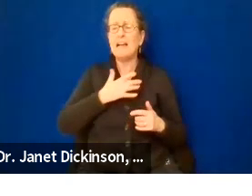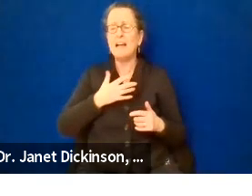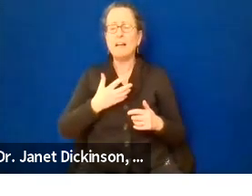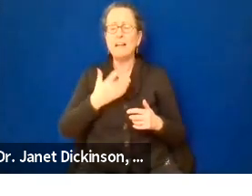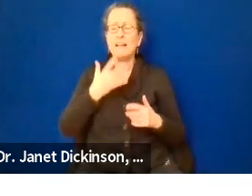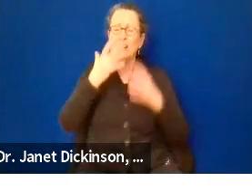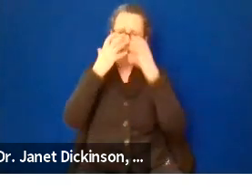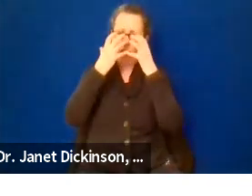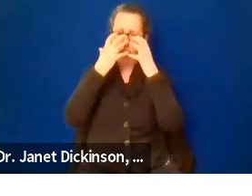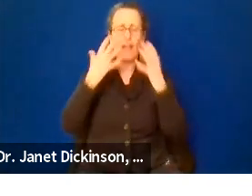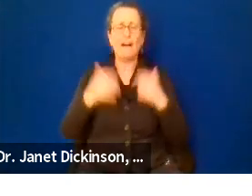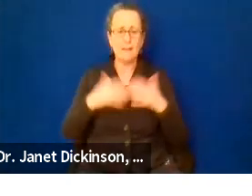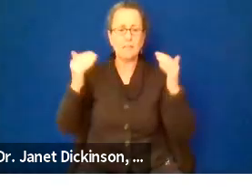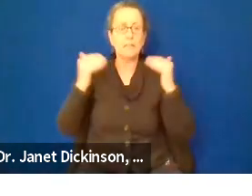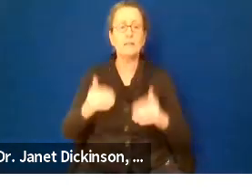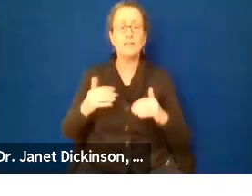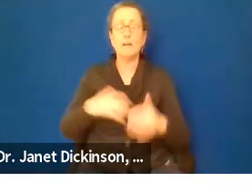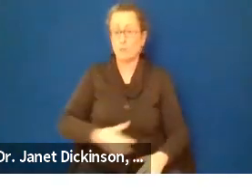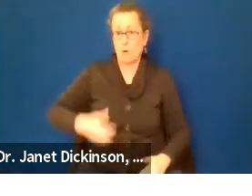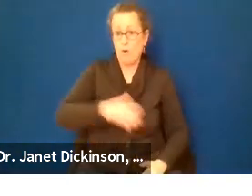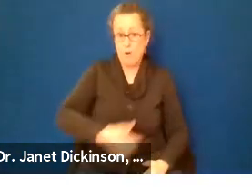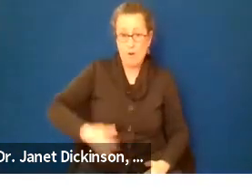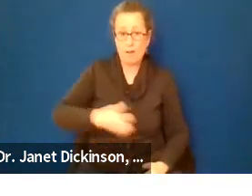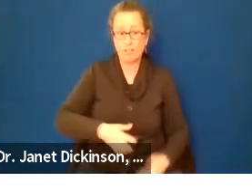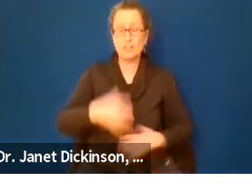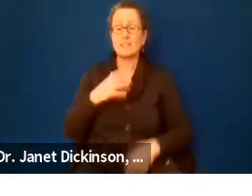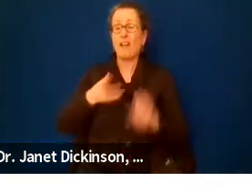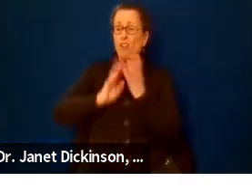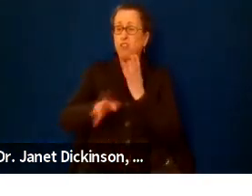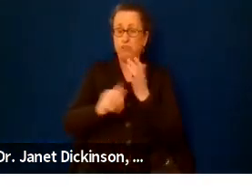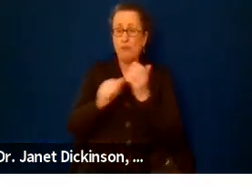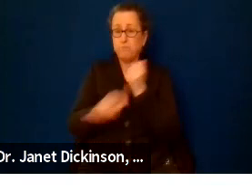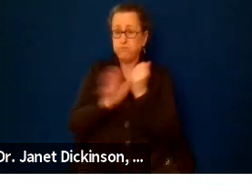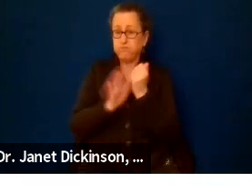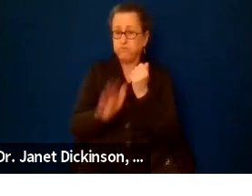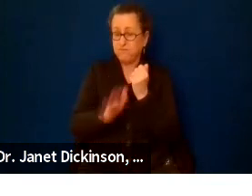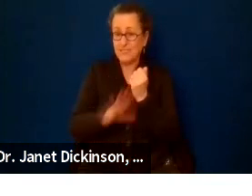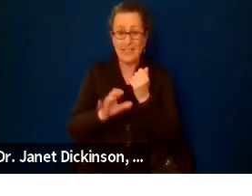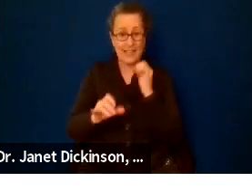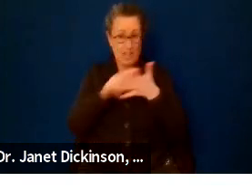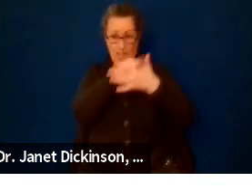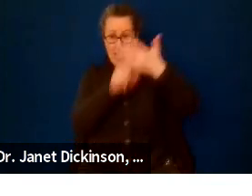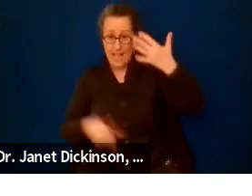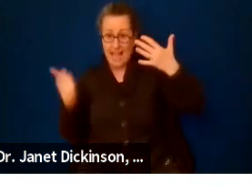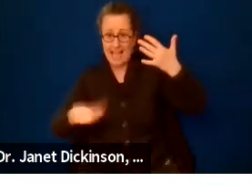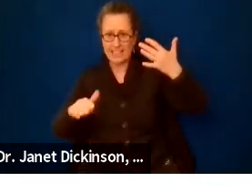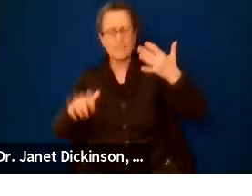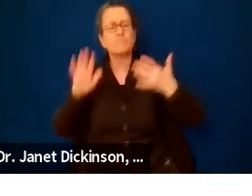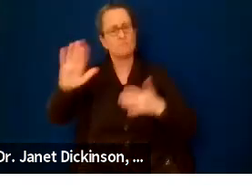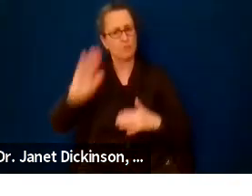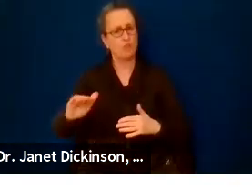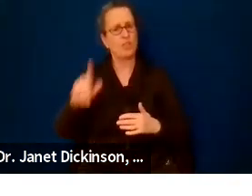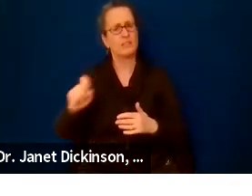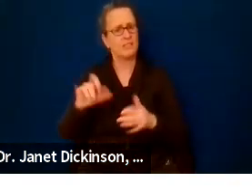basis. And if your child is exhibiting those symptoms, to please keep your child home. Our nurses have